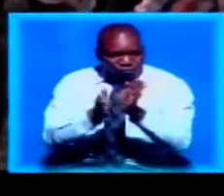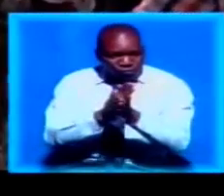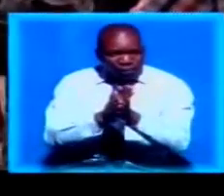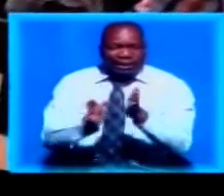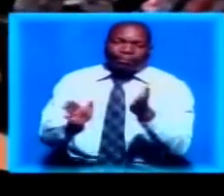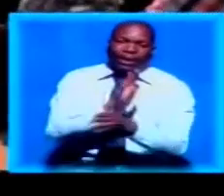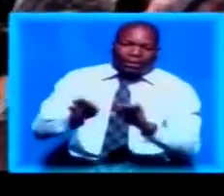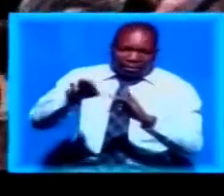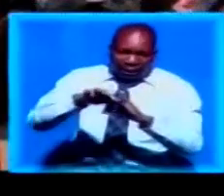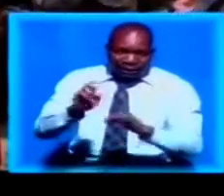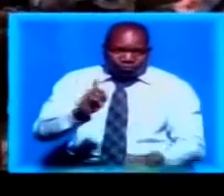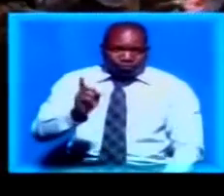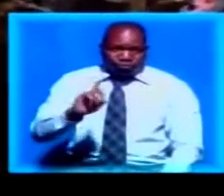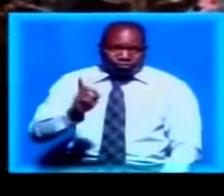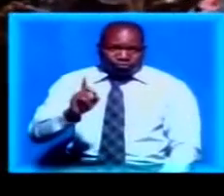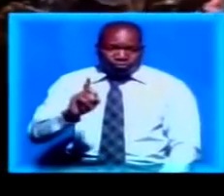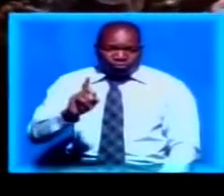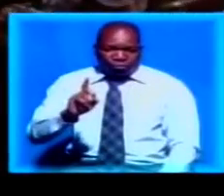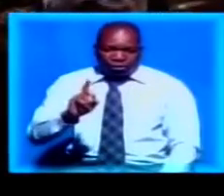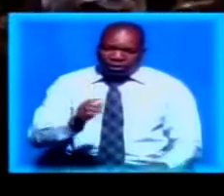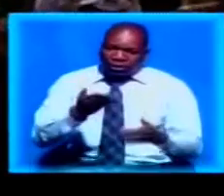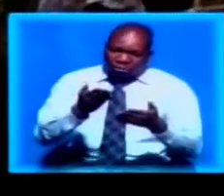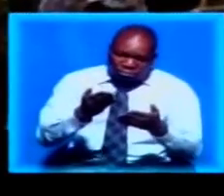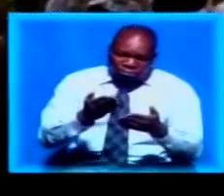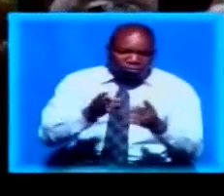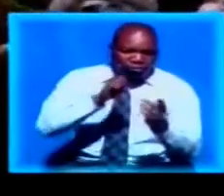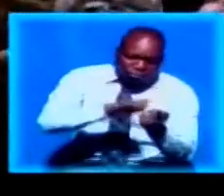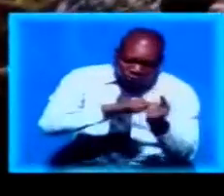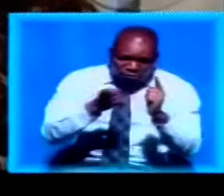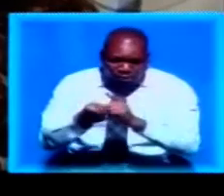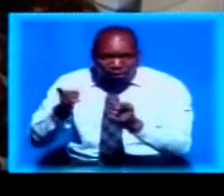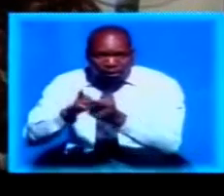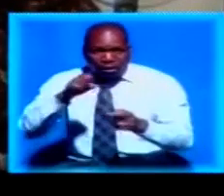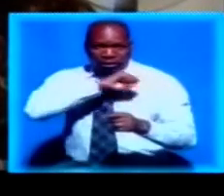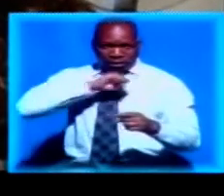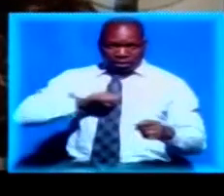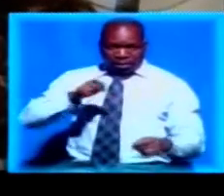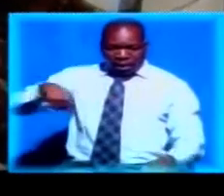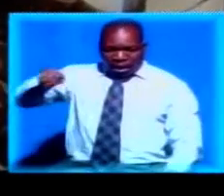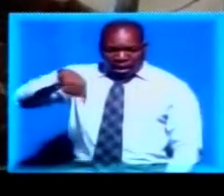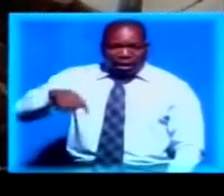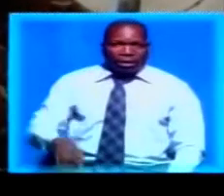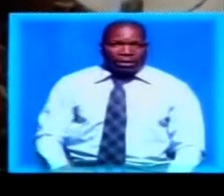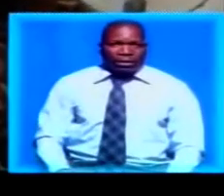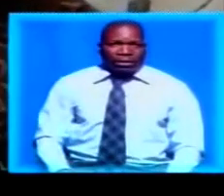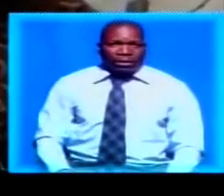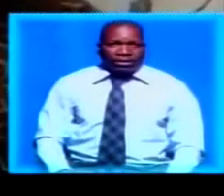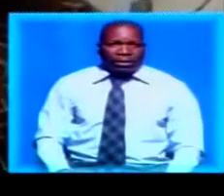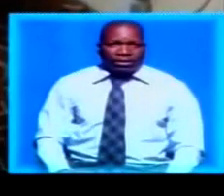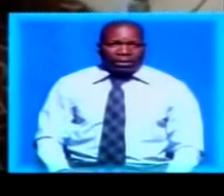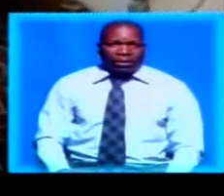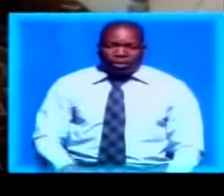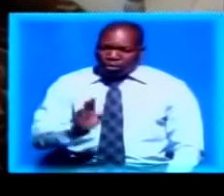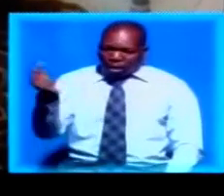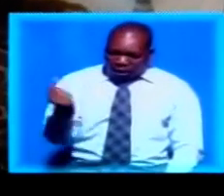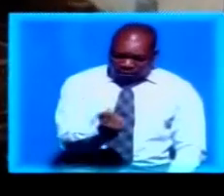marriages. Mrs. Lungu also took time to meet with the staff at the school. Your presence has motivated the girl